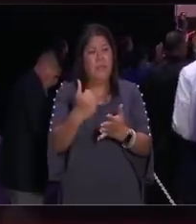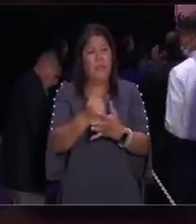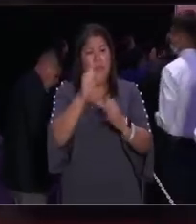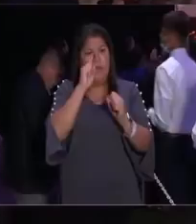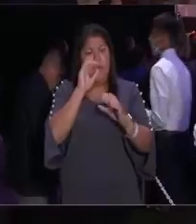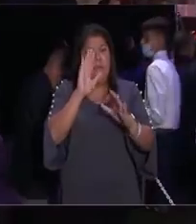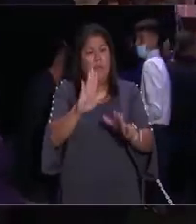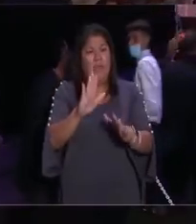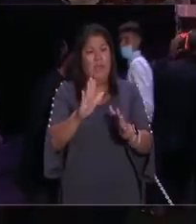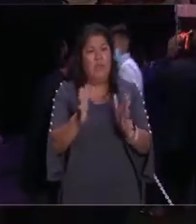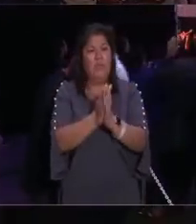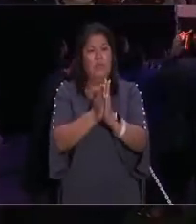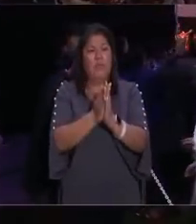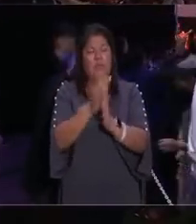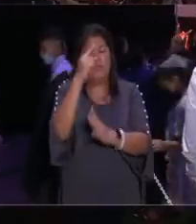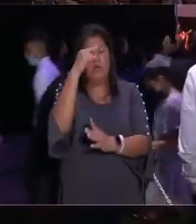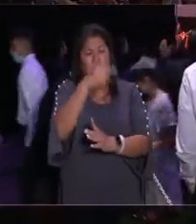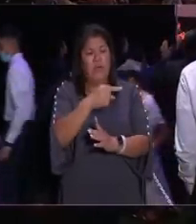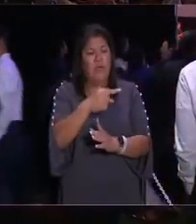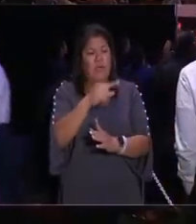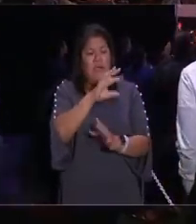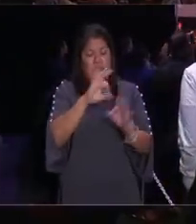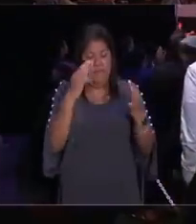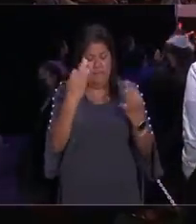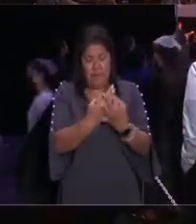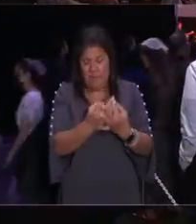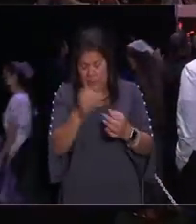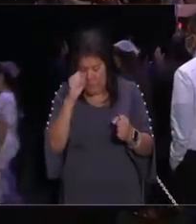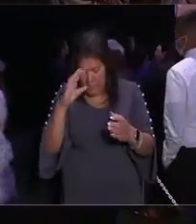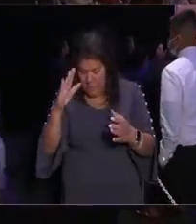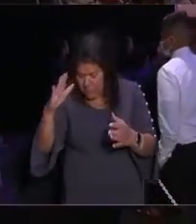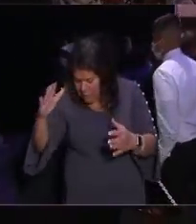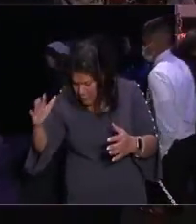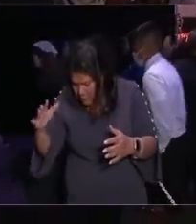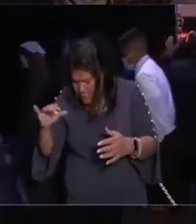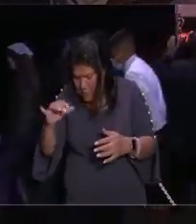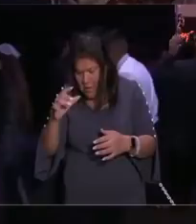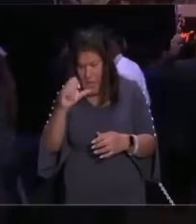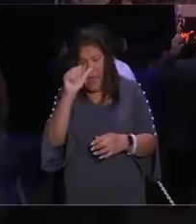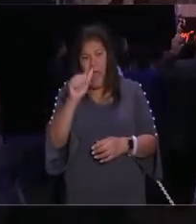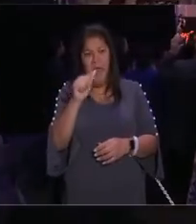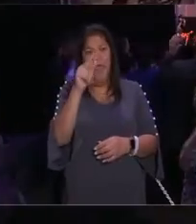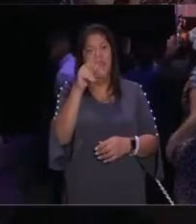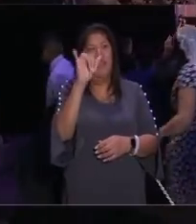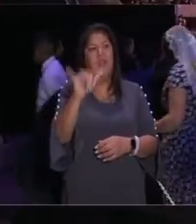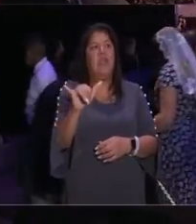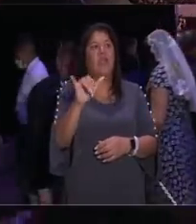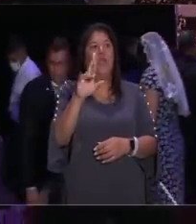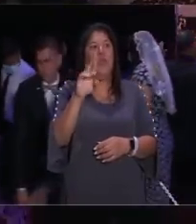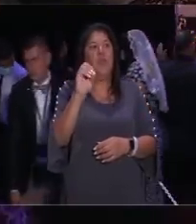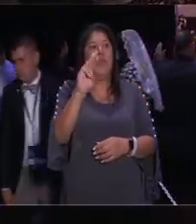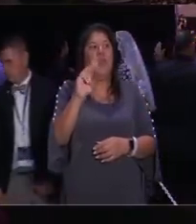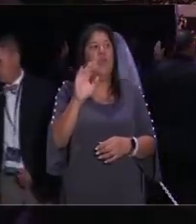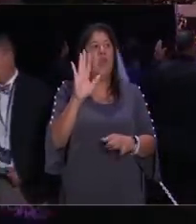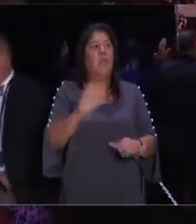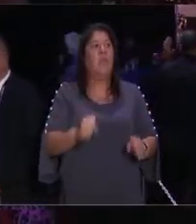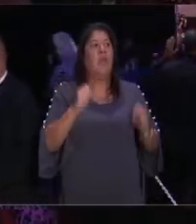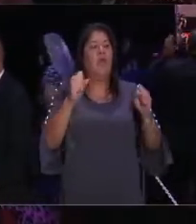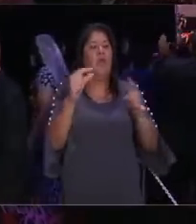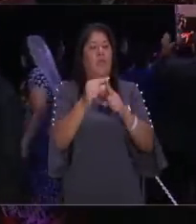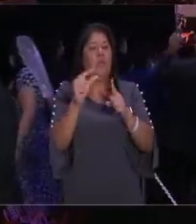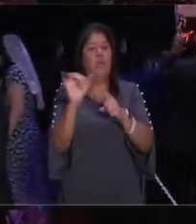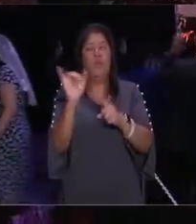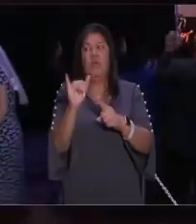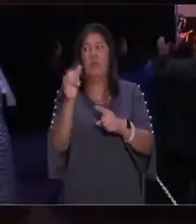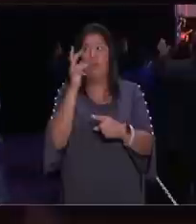God bless you. We're going to pray for him, his family. God bless Pastor Anthony Romo for that powerful word. Amen. That we also